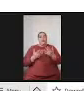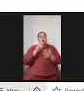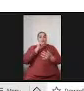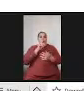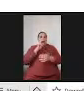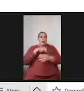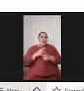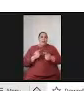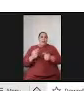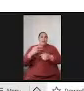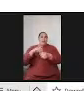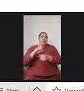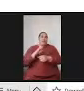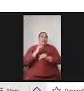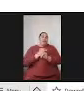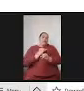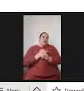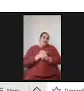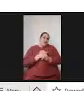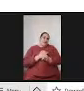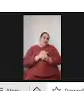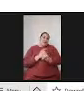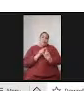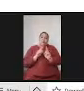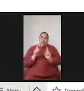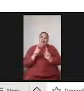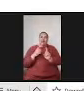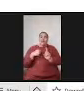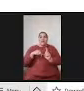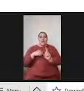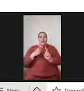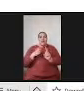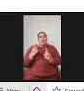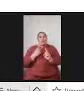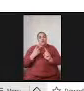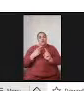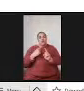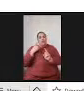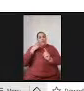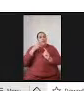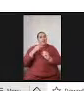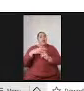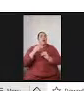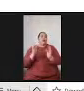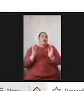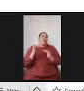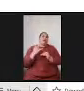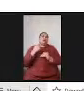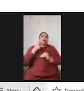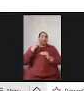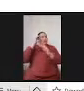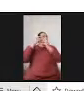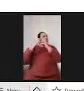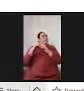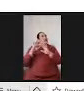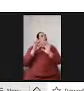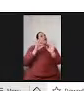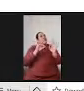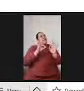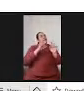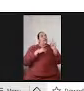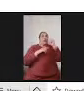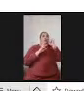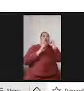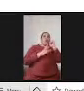deliver within the institution. But we also think out of the box to say, how do we replace what we thought will